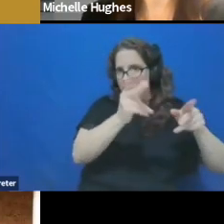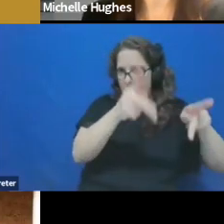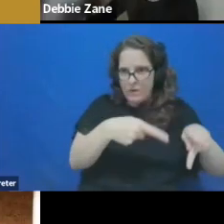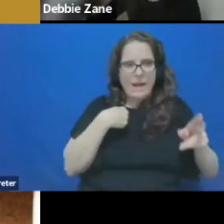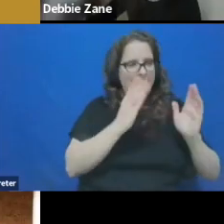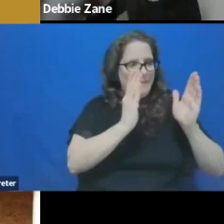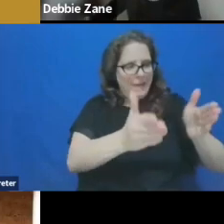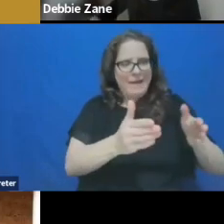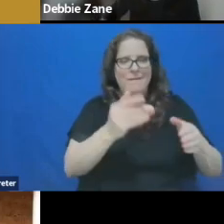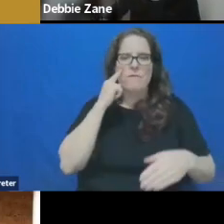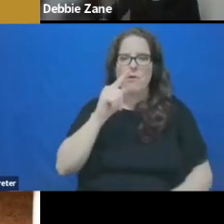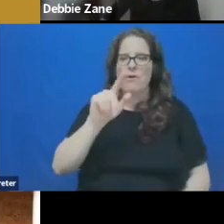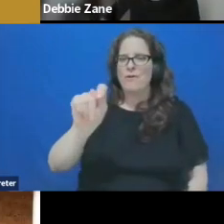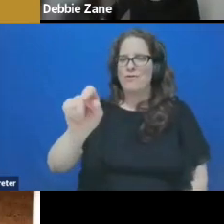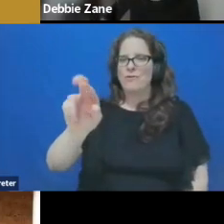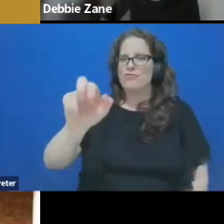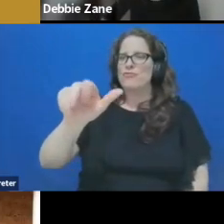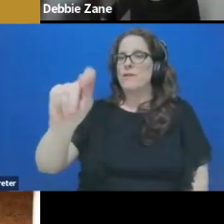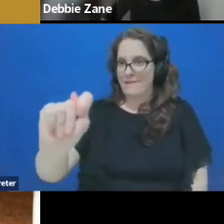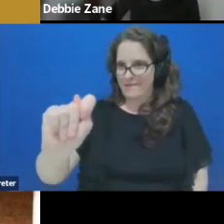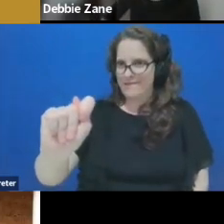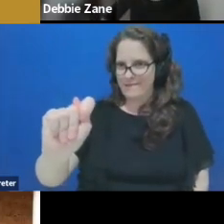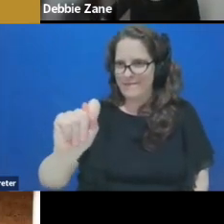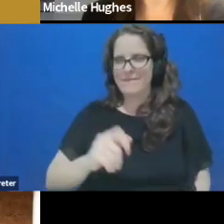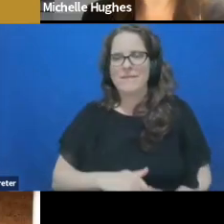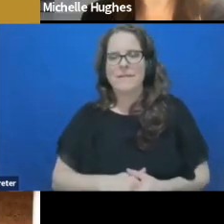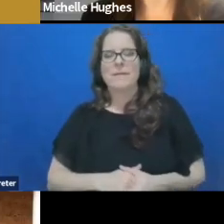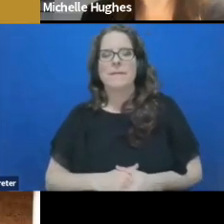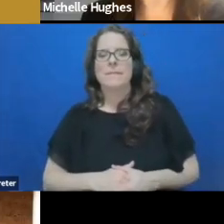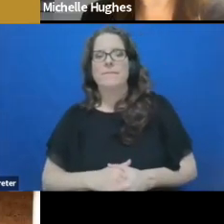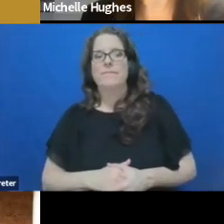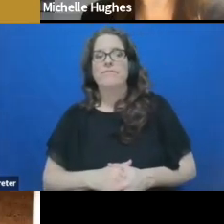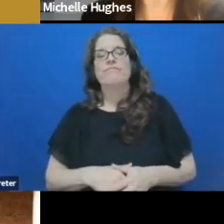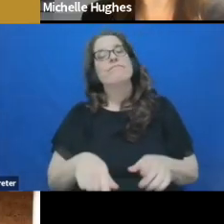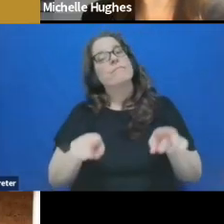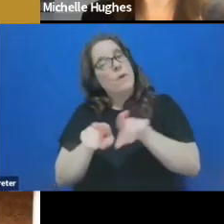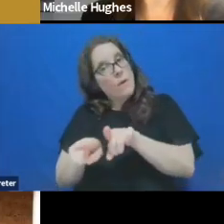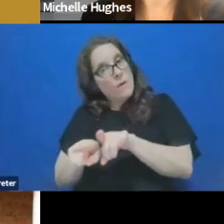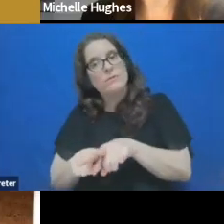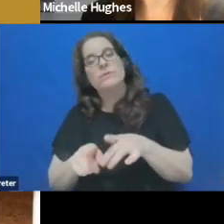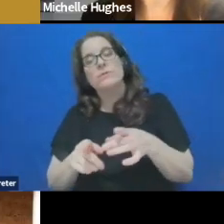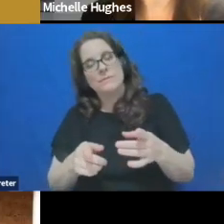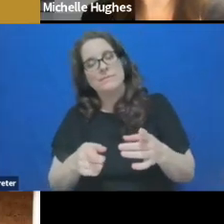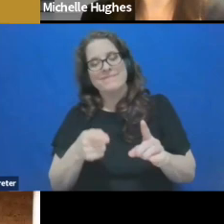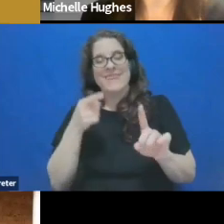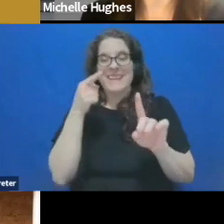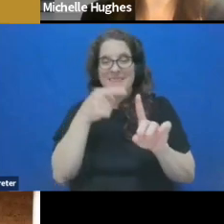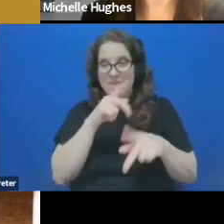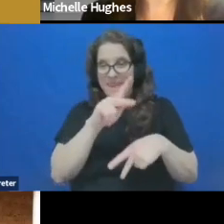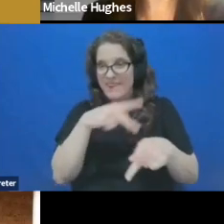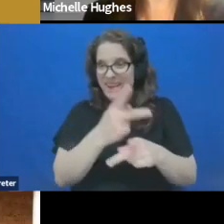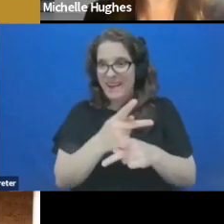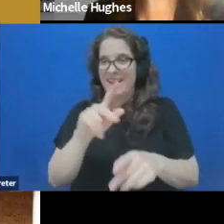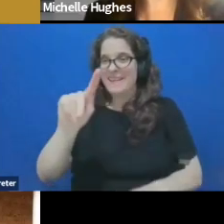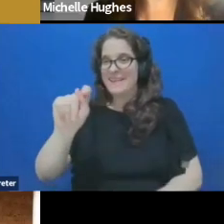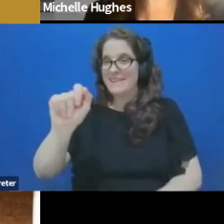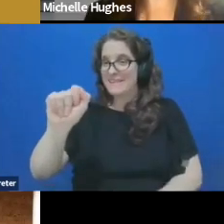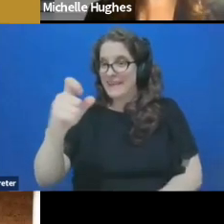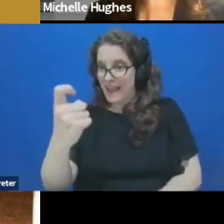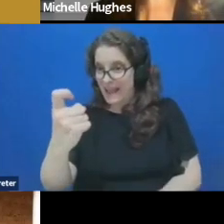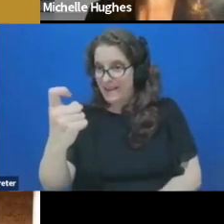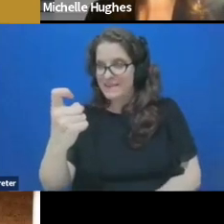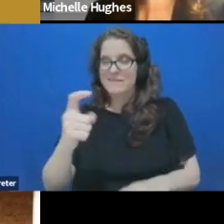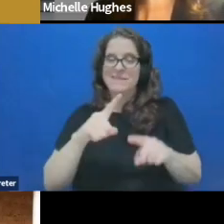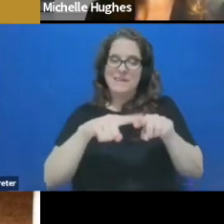planning. In addition, since there are often special tax considerations depending on the type of asset, you will also want